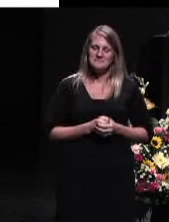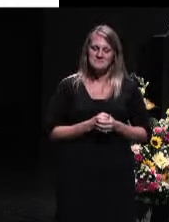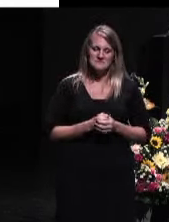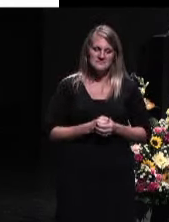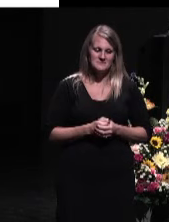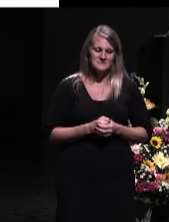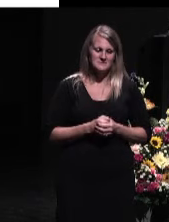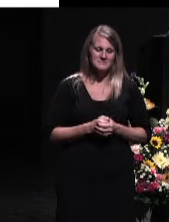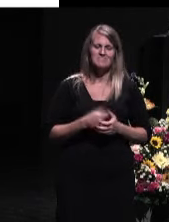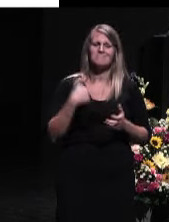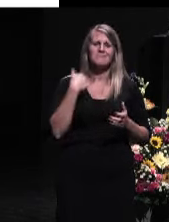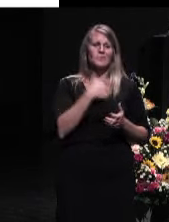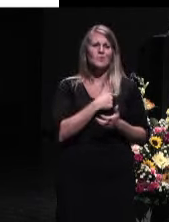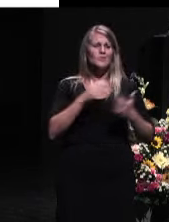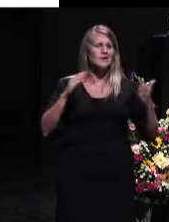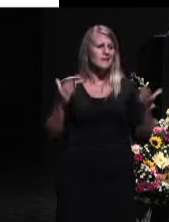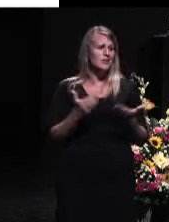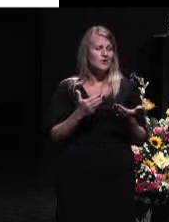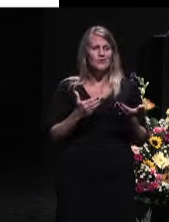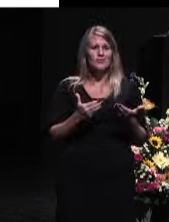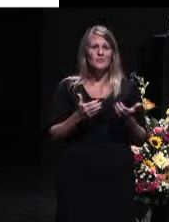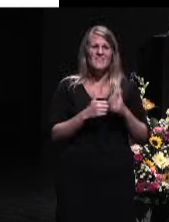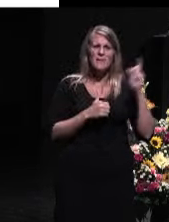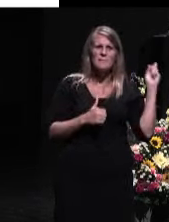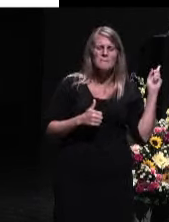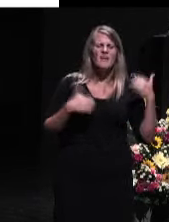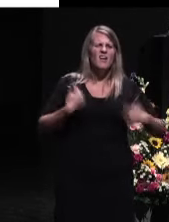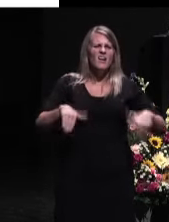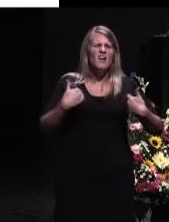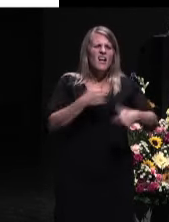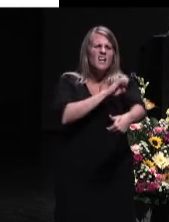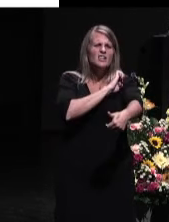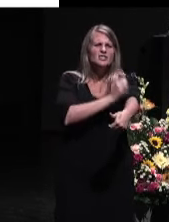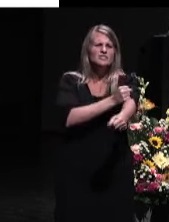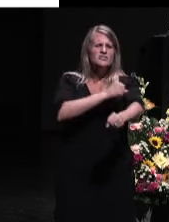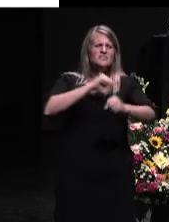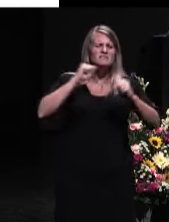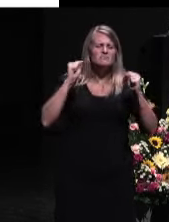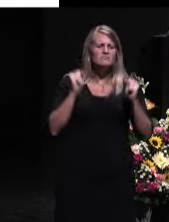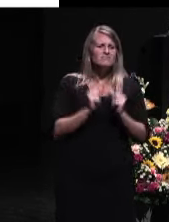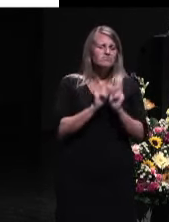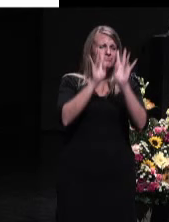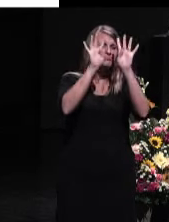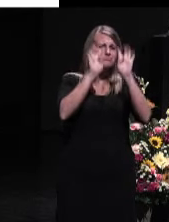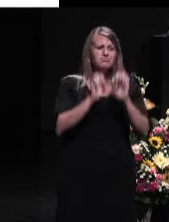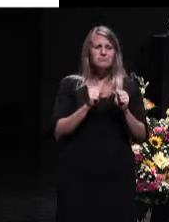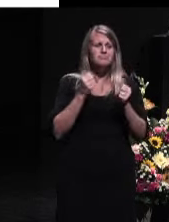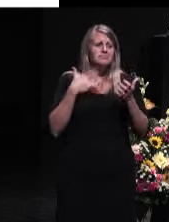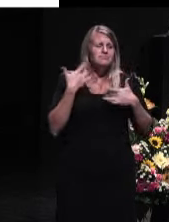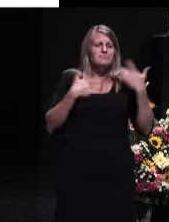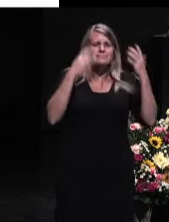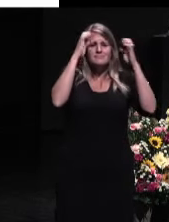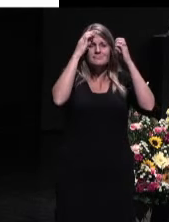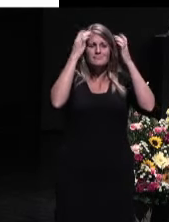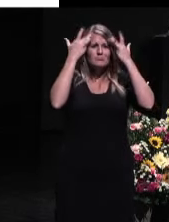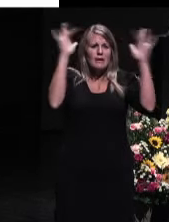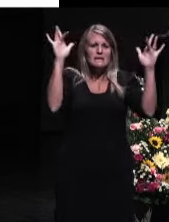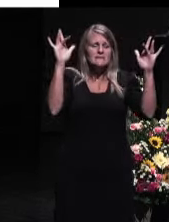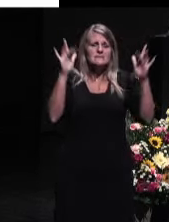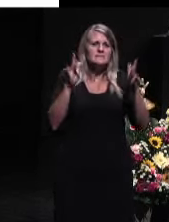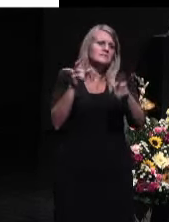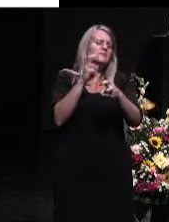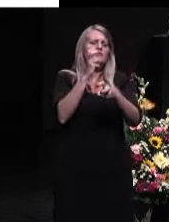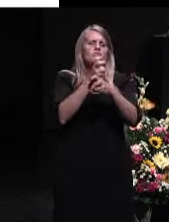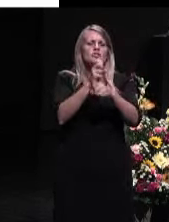We're here for them. These students are energetic. These students are bright, hardworking. They're remarkable. Several of you joined me when we